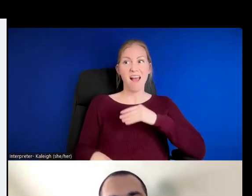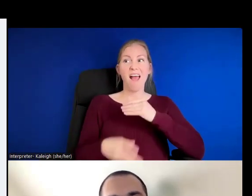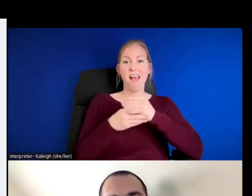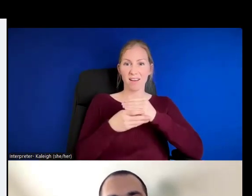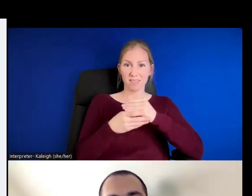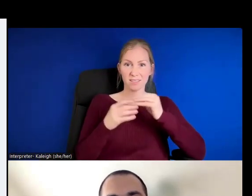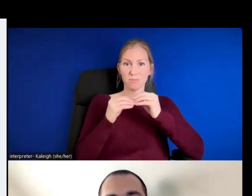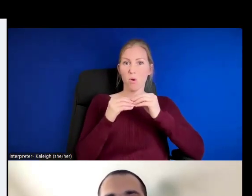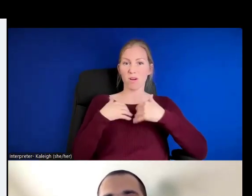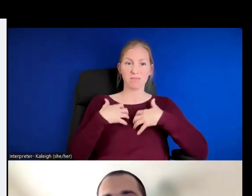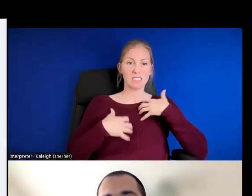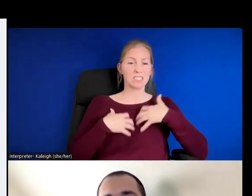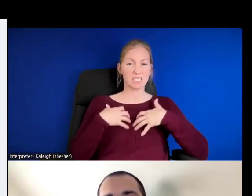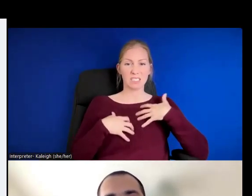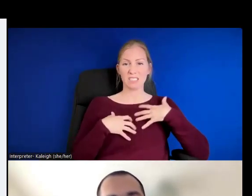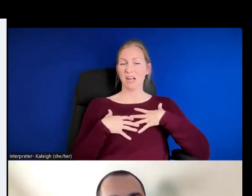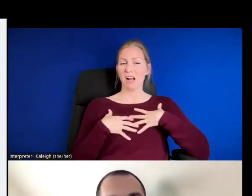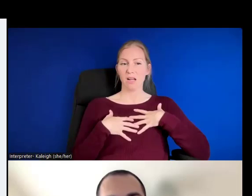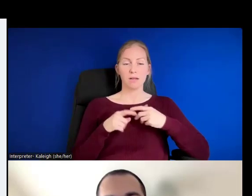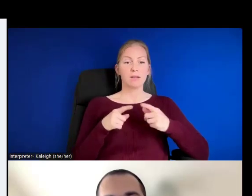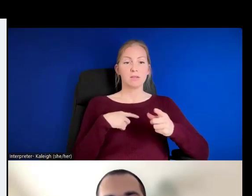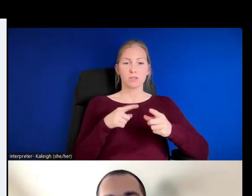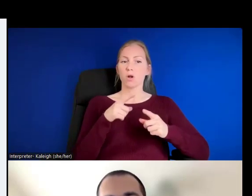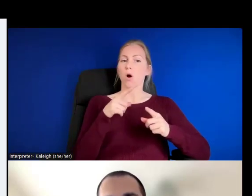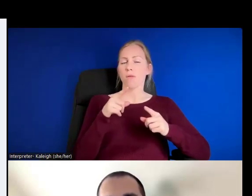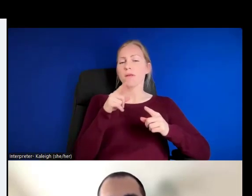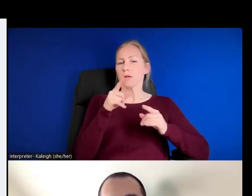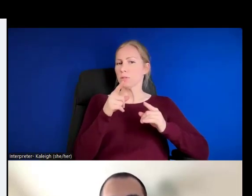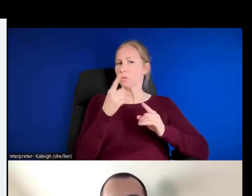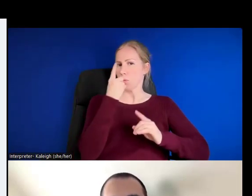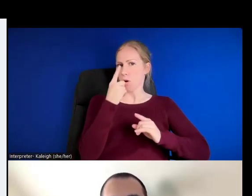there was an individual who we're calling Eli,